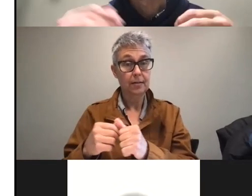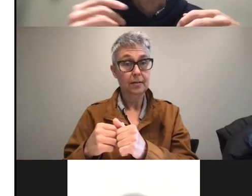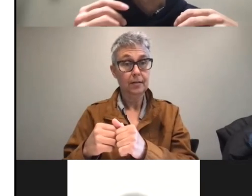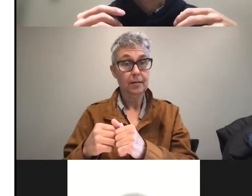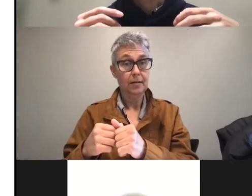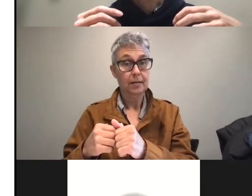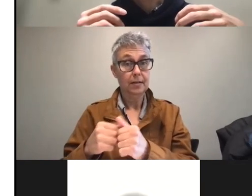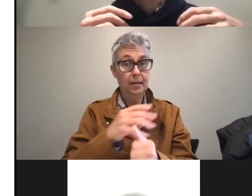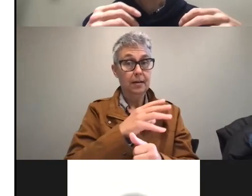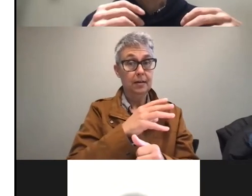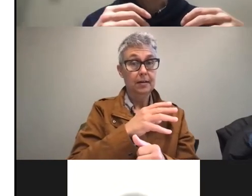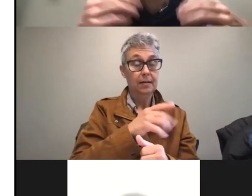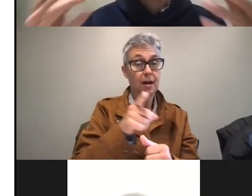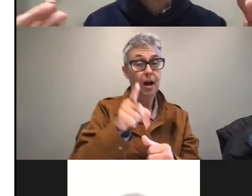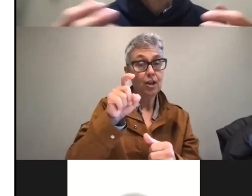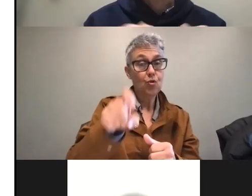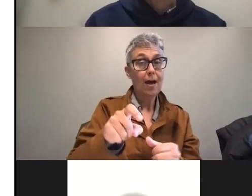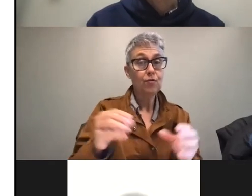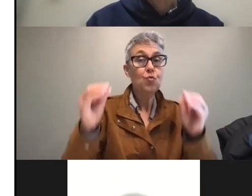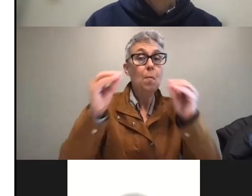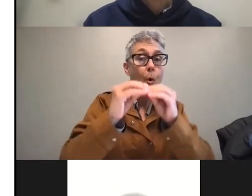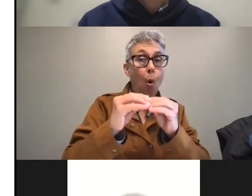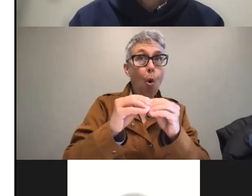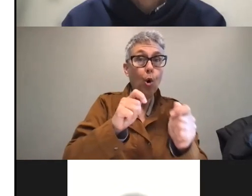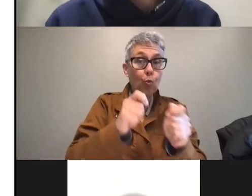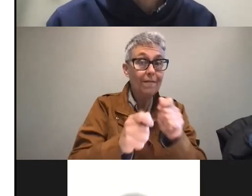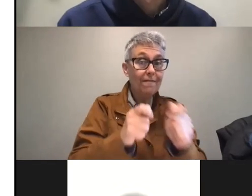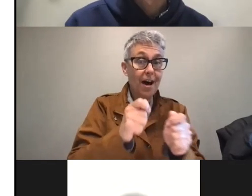and you actually need to further refine this.